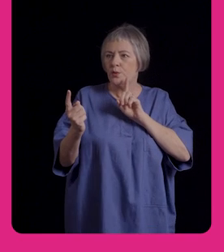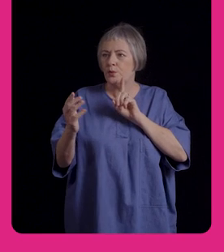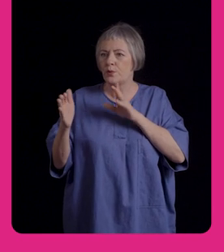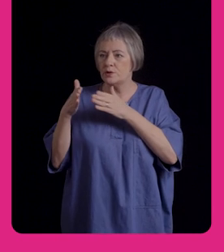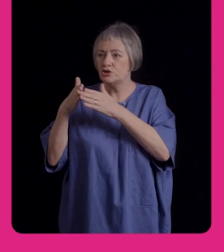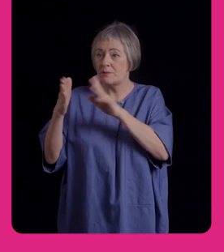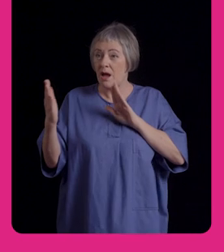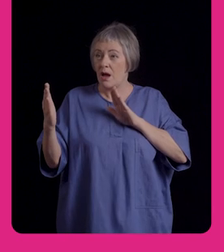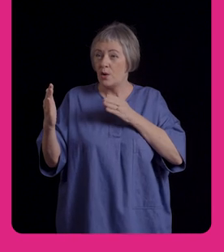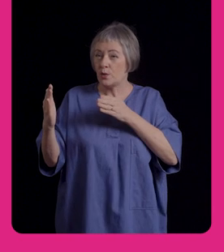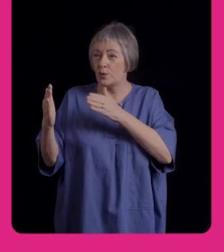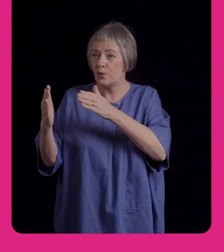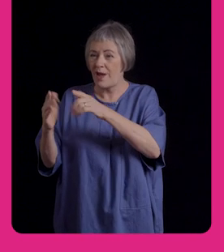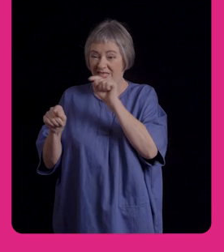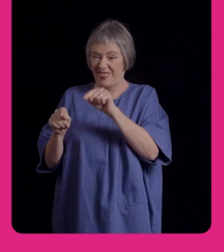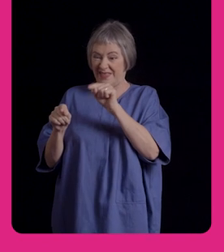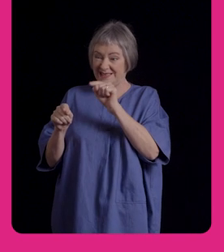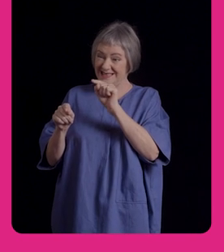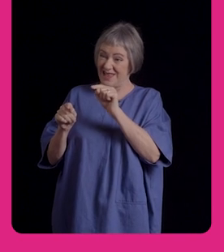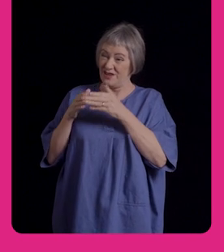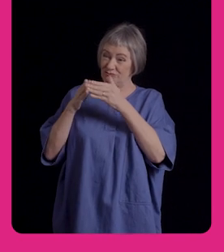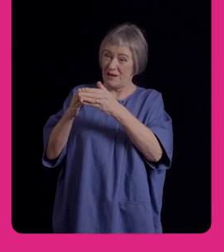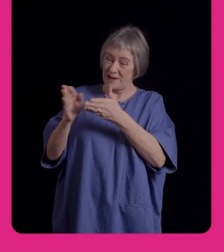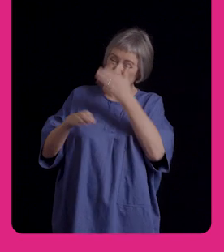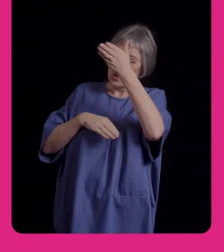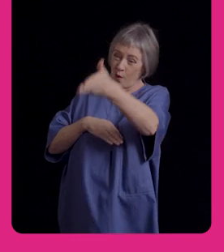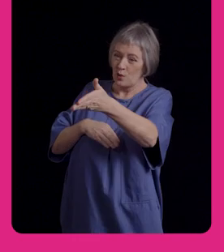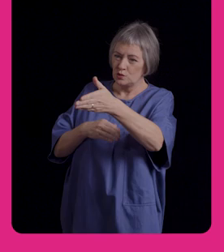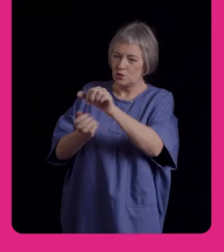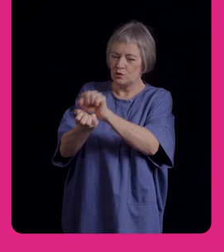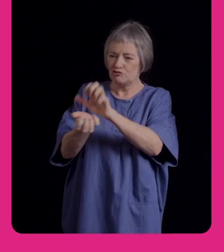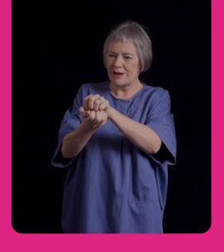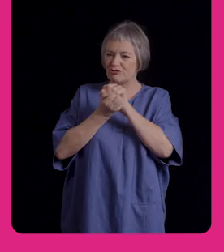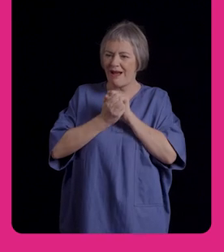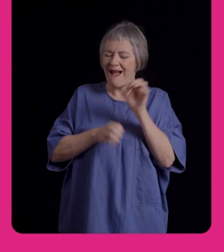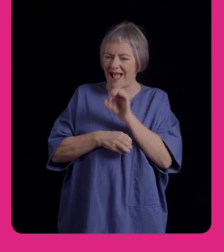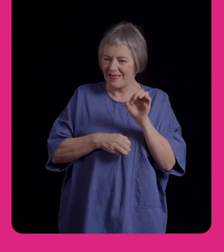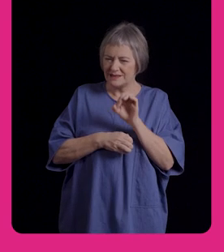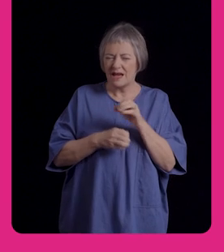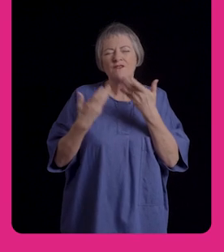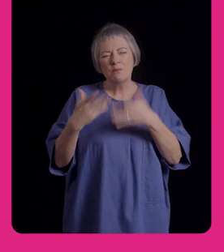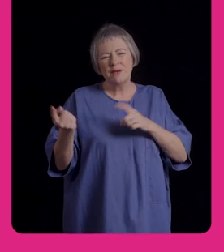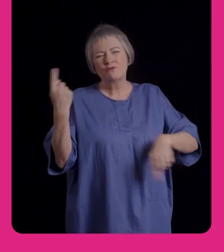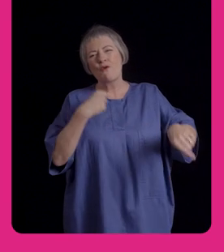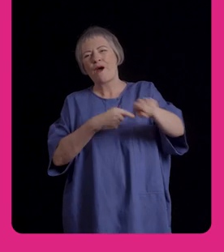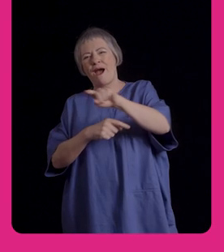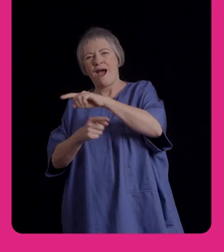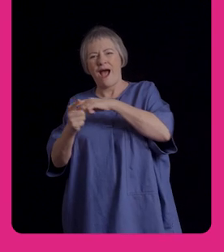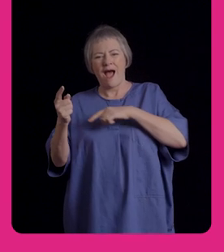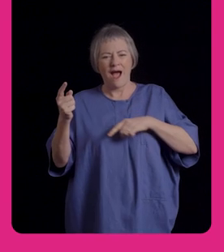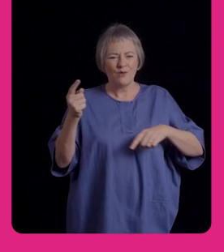closer, you're like, this is the Hispaniola. Like, this is the ship going to Treasure Island. I think that if you've been around